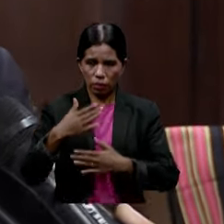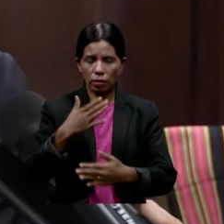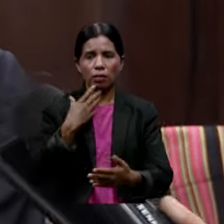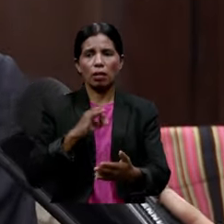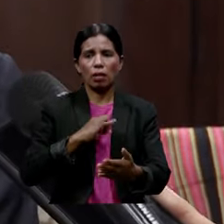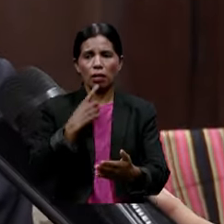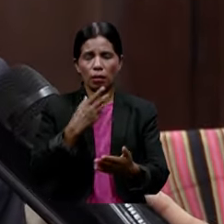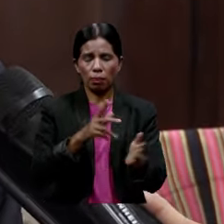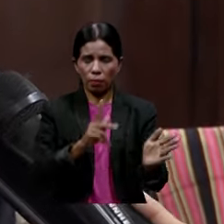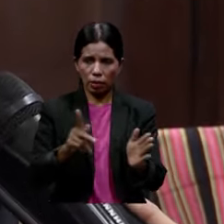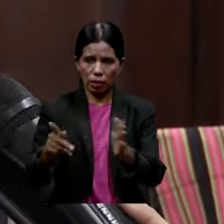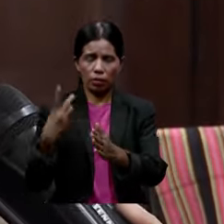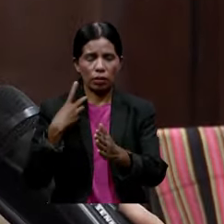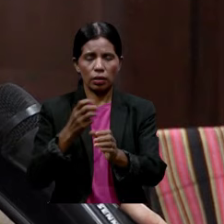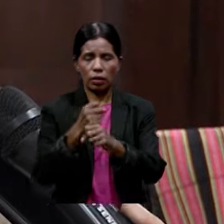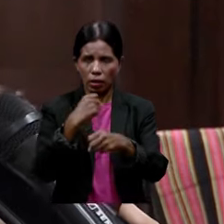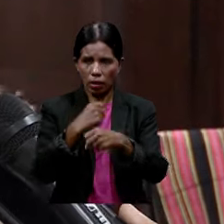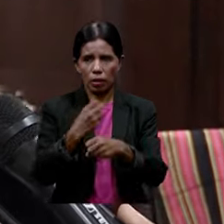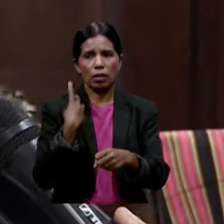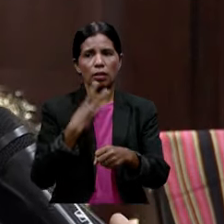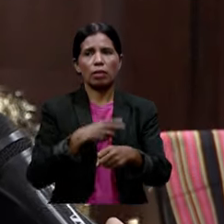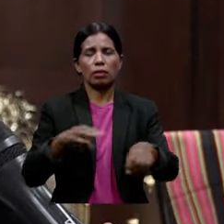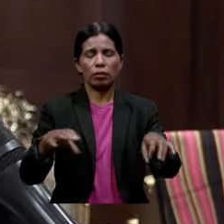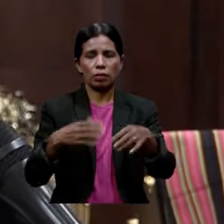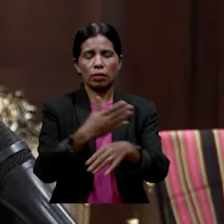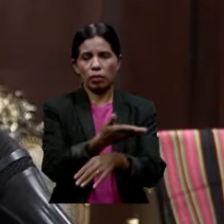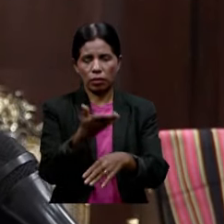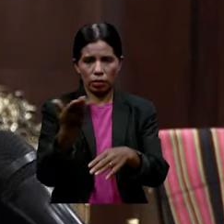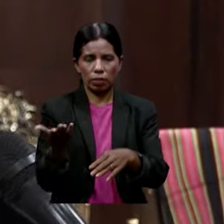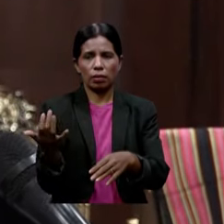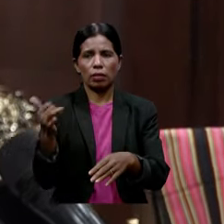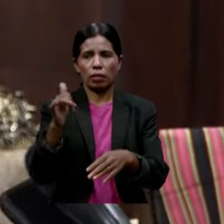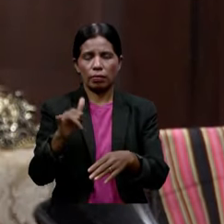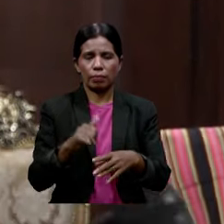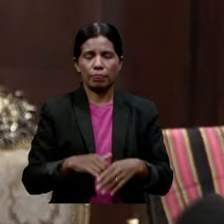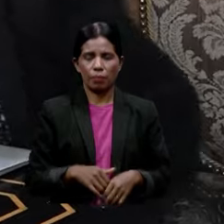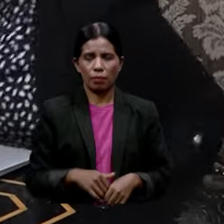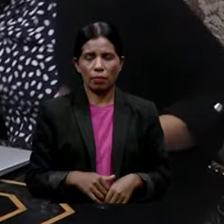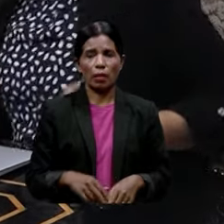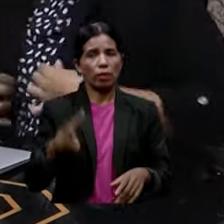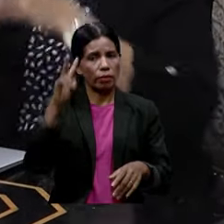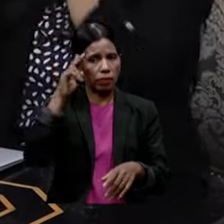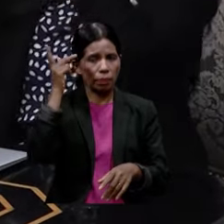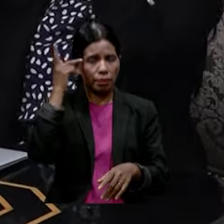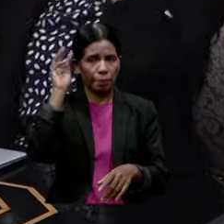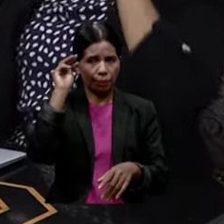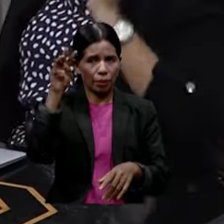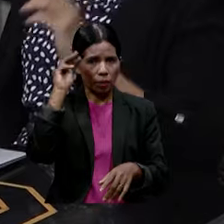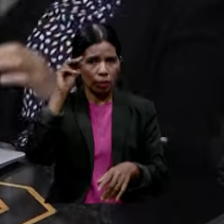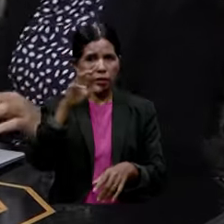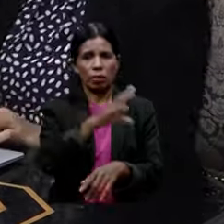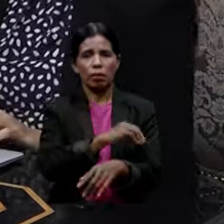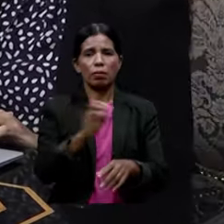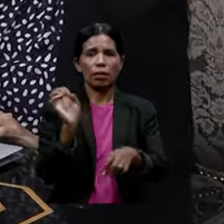there's plenty of more things we could do, and we will be working from our side to do it as well. Vice-Primeiro-Ministro, Ministro com o